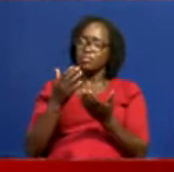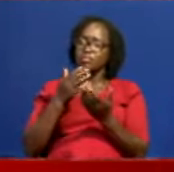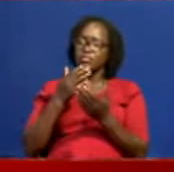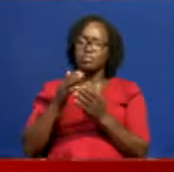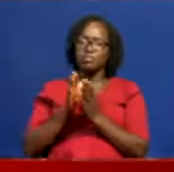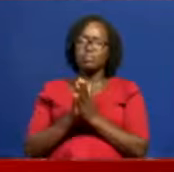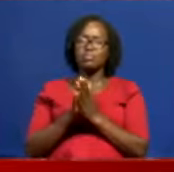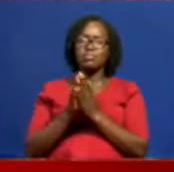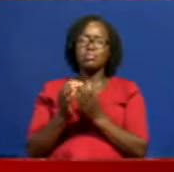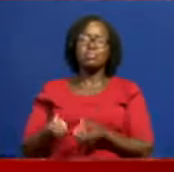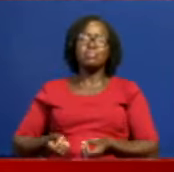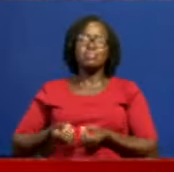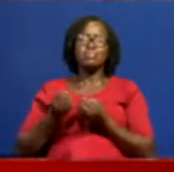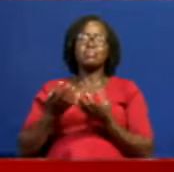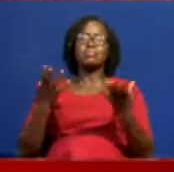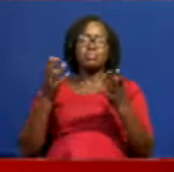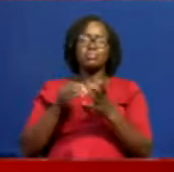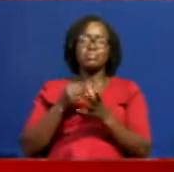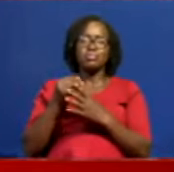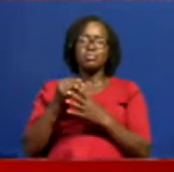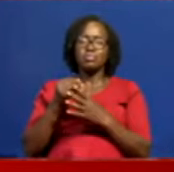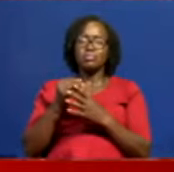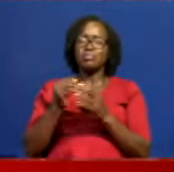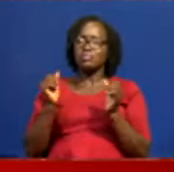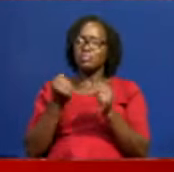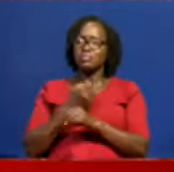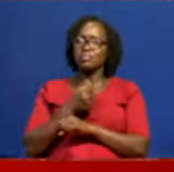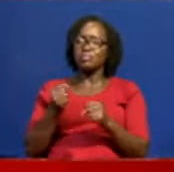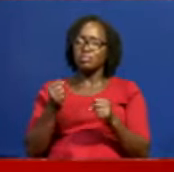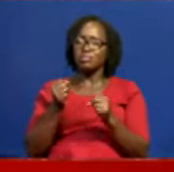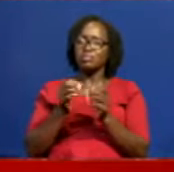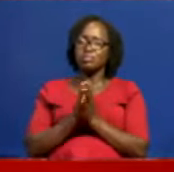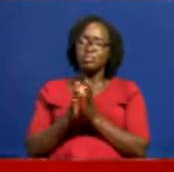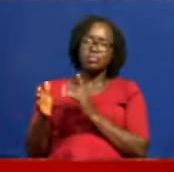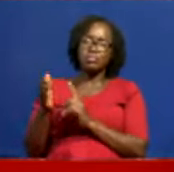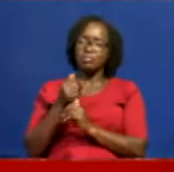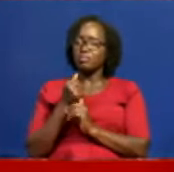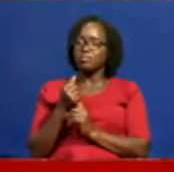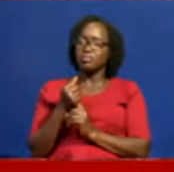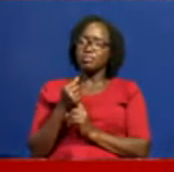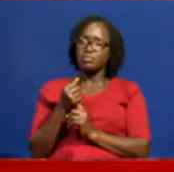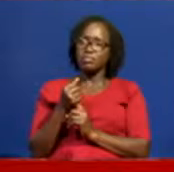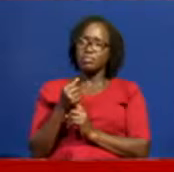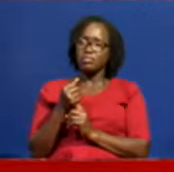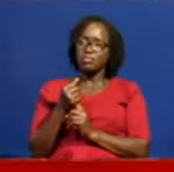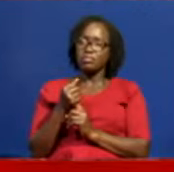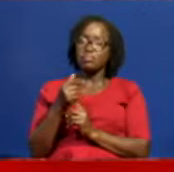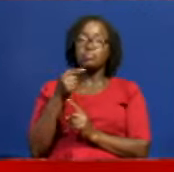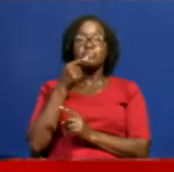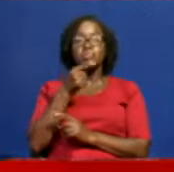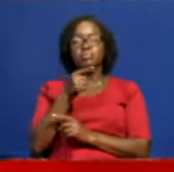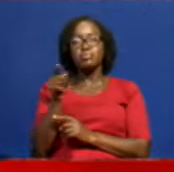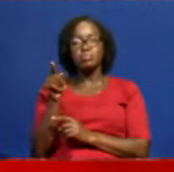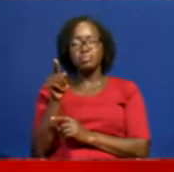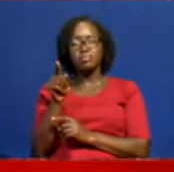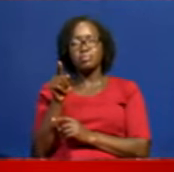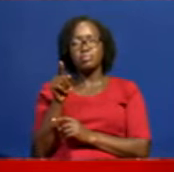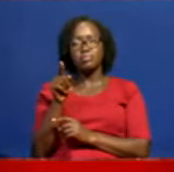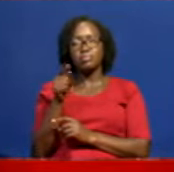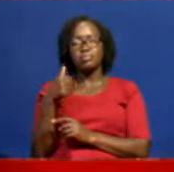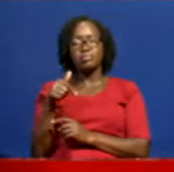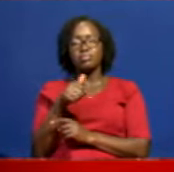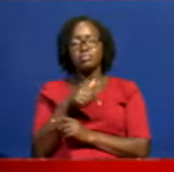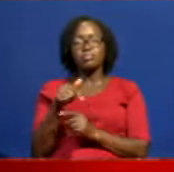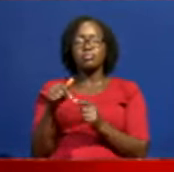onerous or simply unattainable. For the record, I want to tell them, we